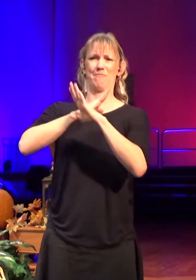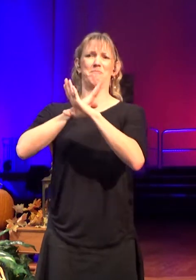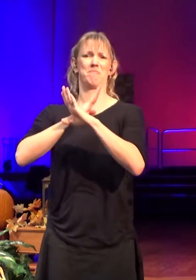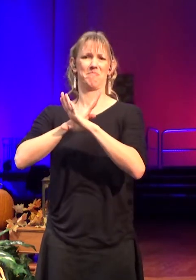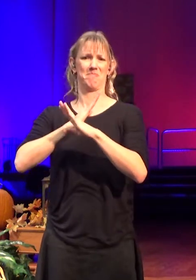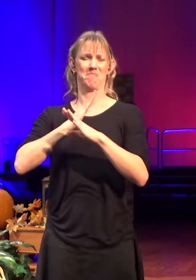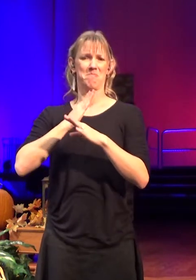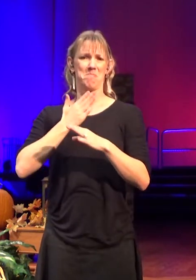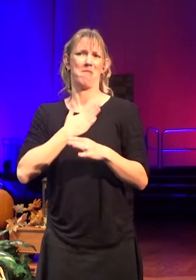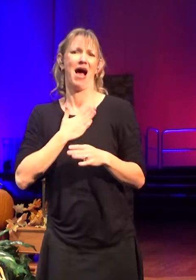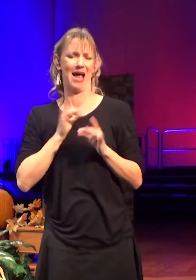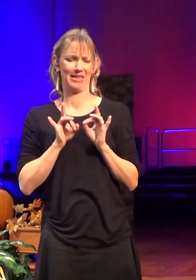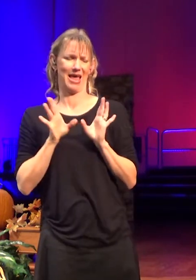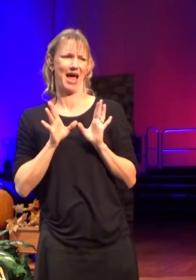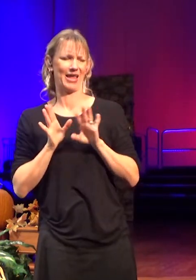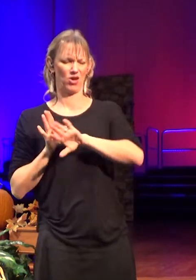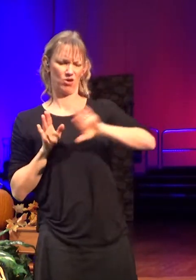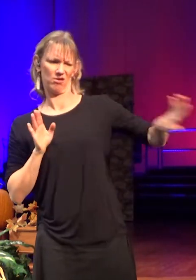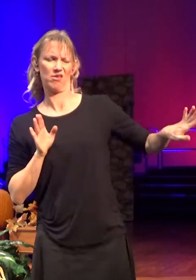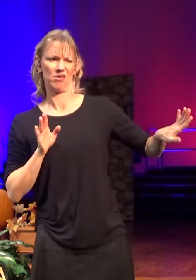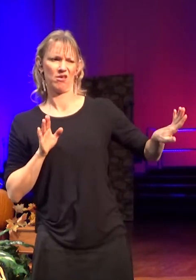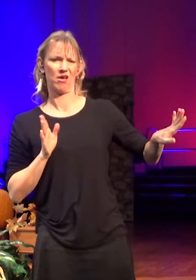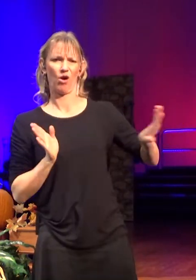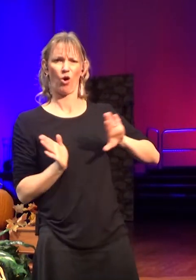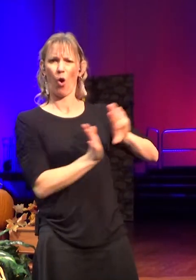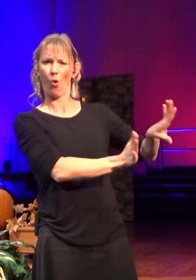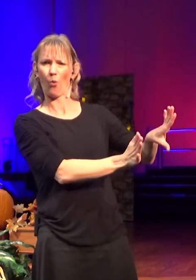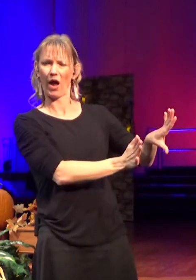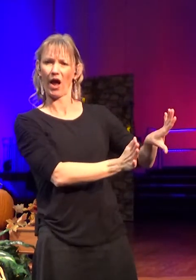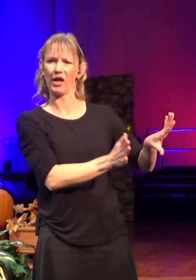Hey, your light's getting in the way of my light, step aside.